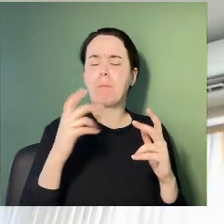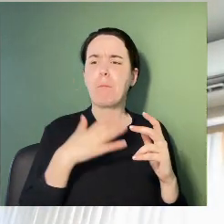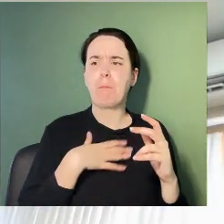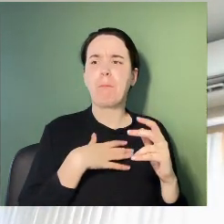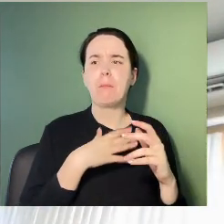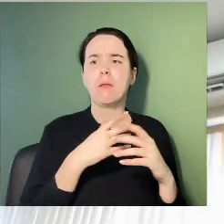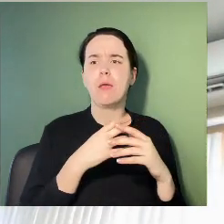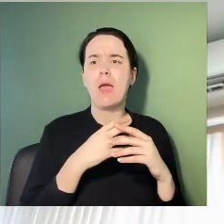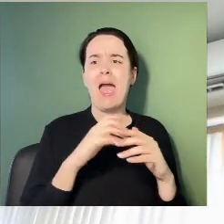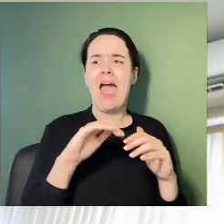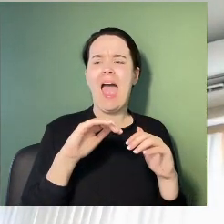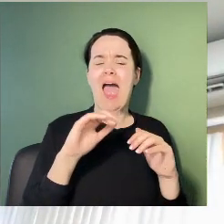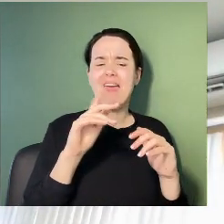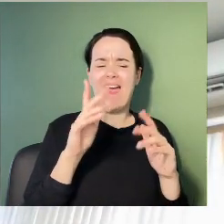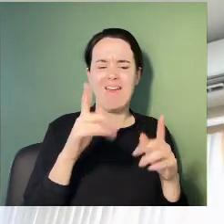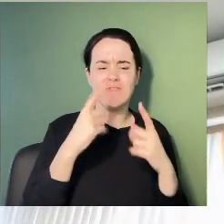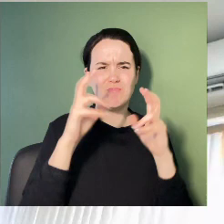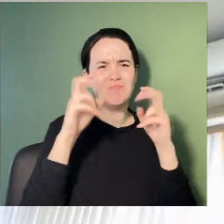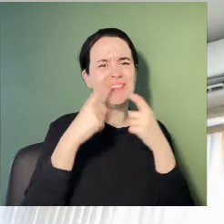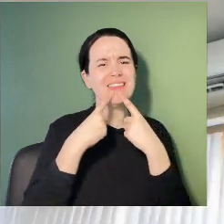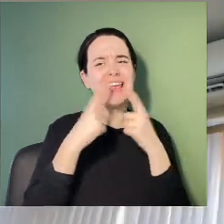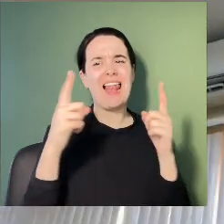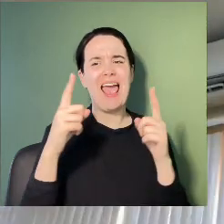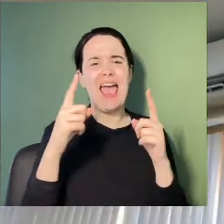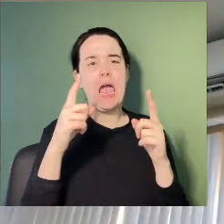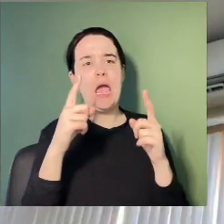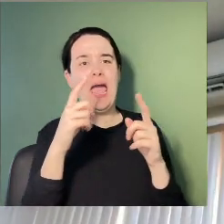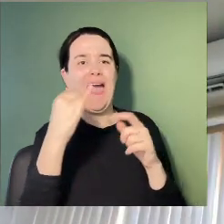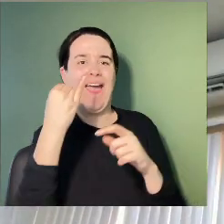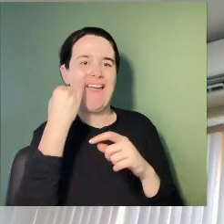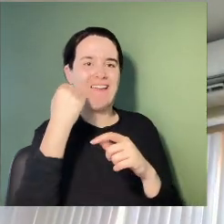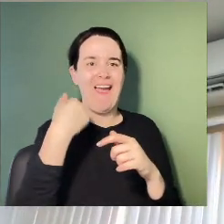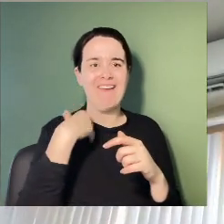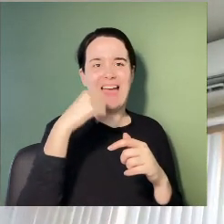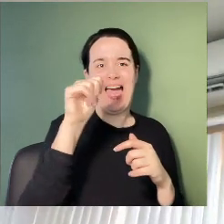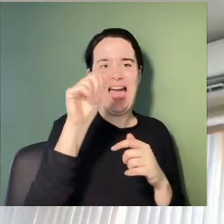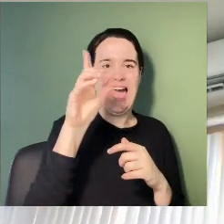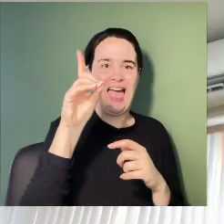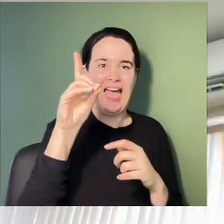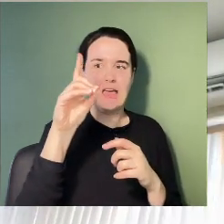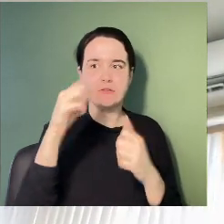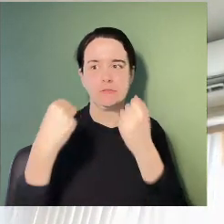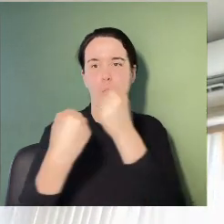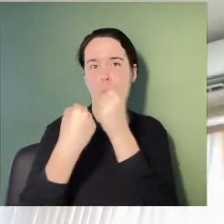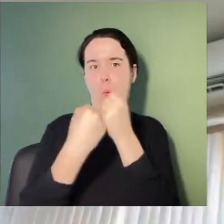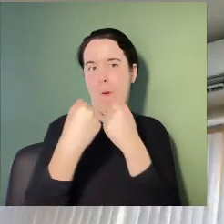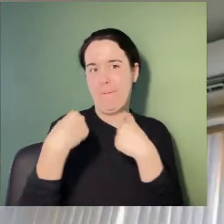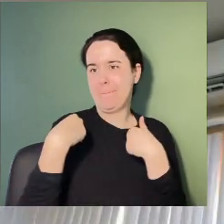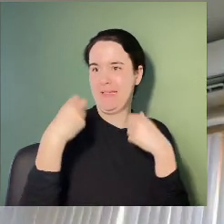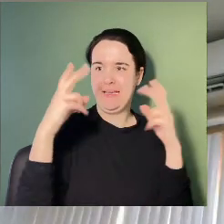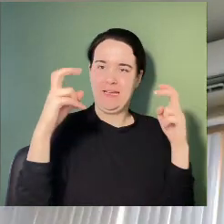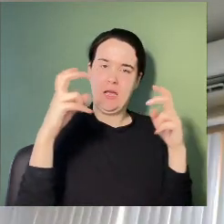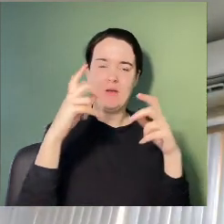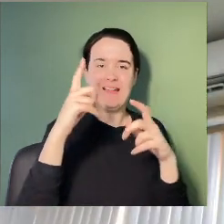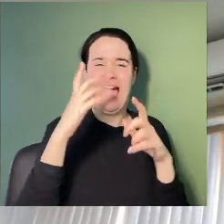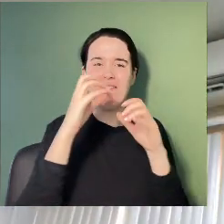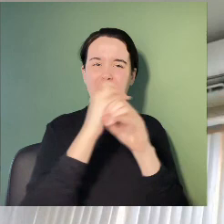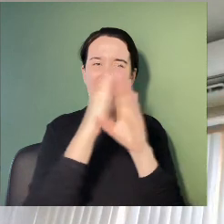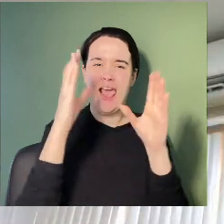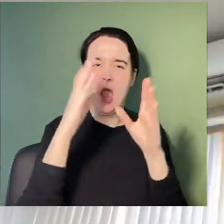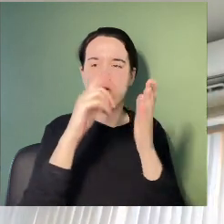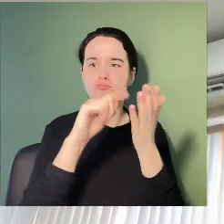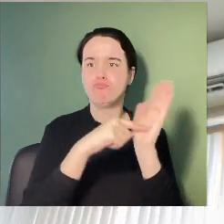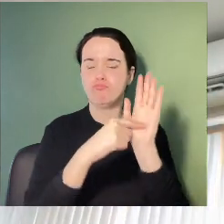if it's an ad on Instagram, we just wanted to have a sea of transparent interactions, as it were, and then you